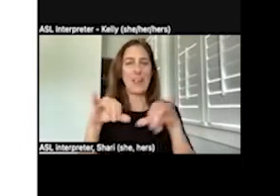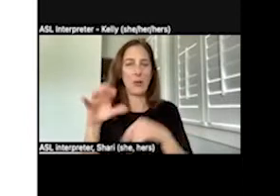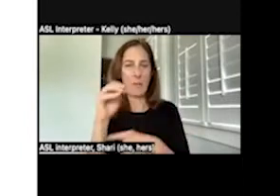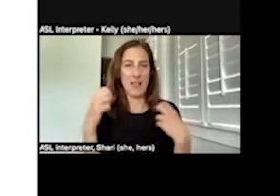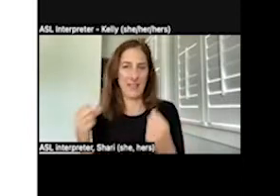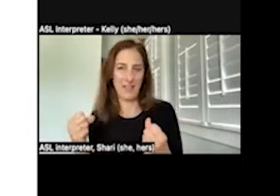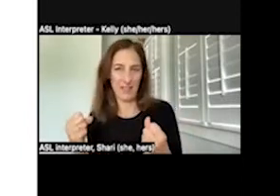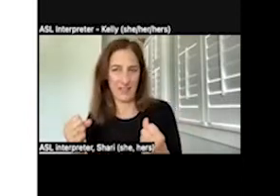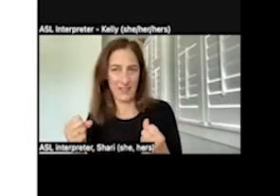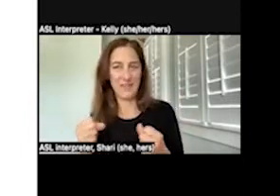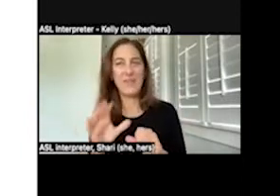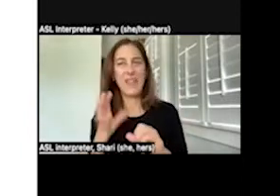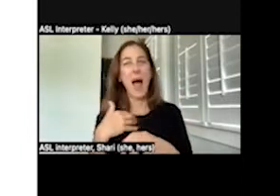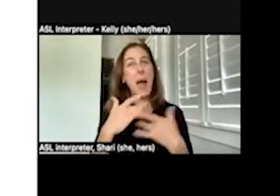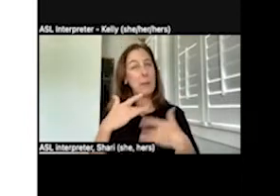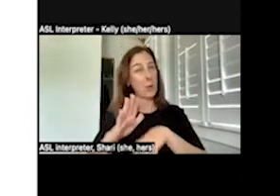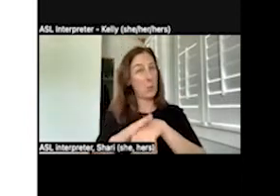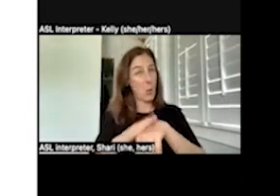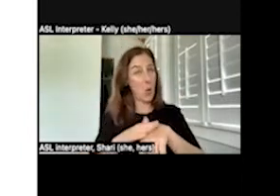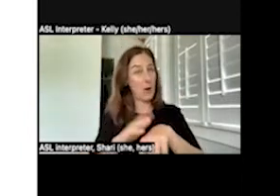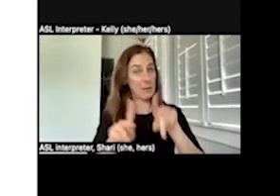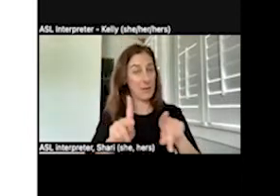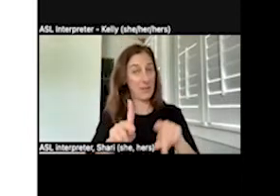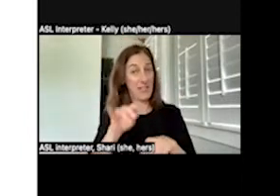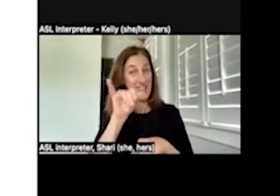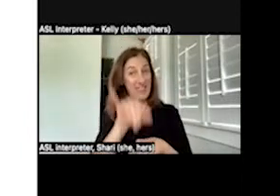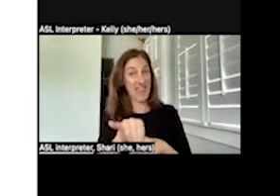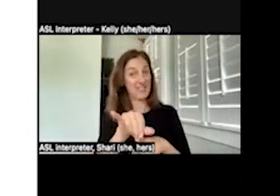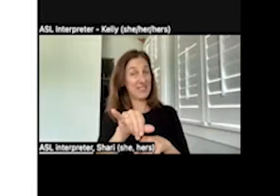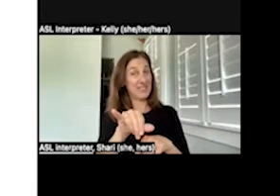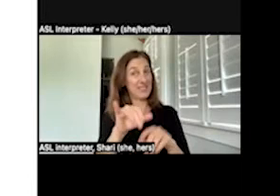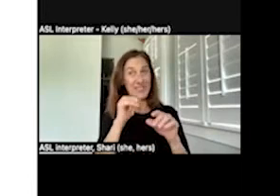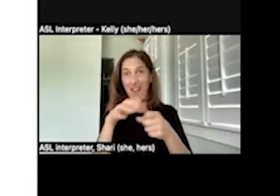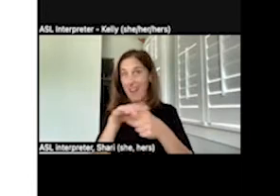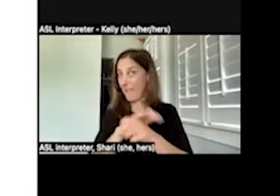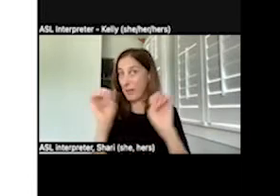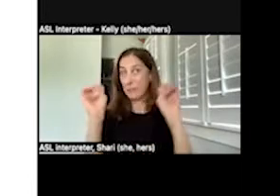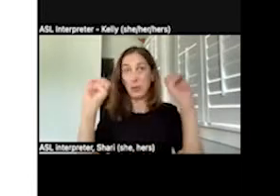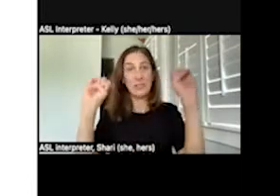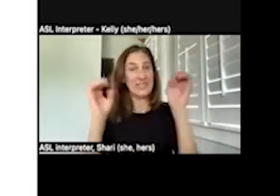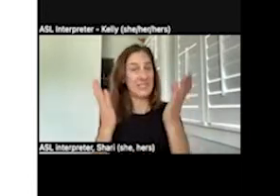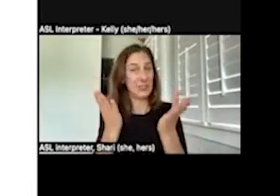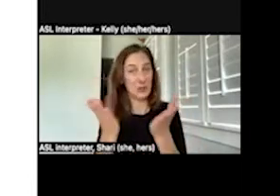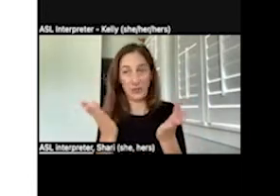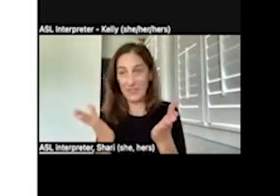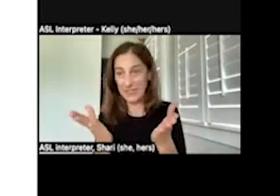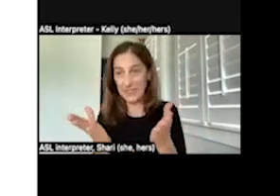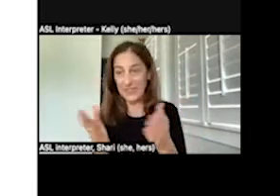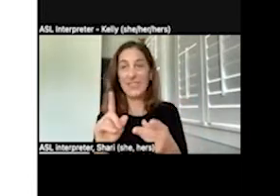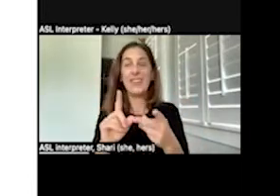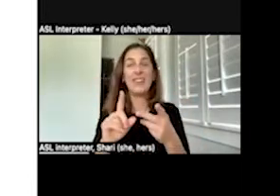plan. It does not cover emergency services, has caps on medical